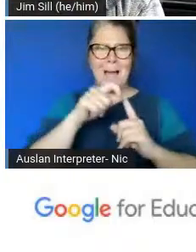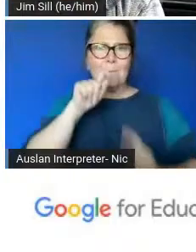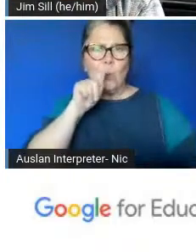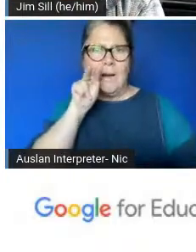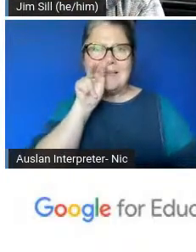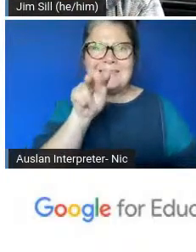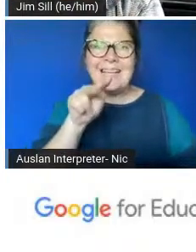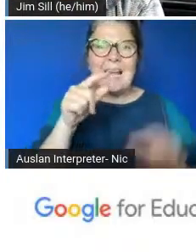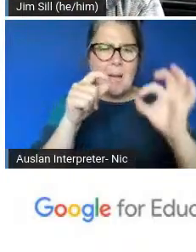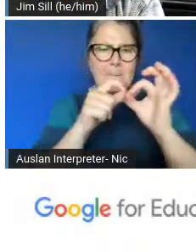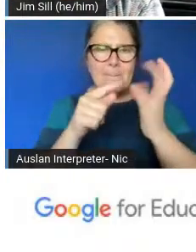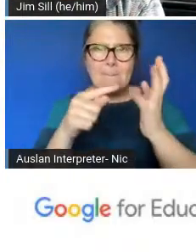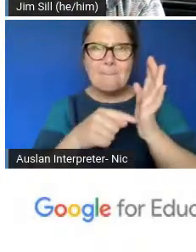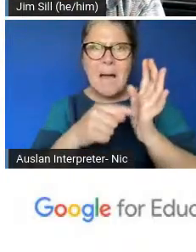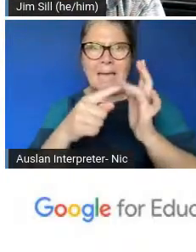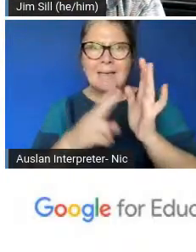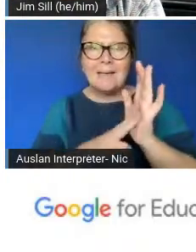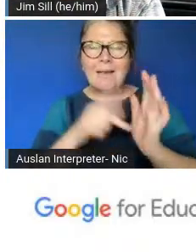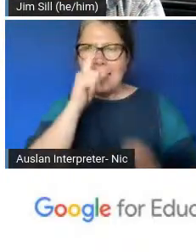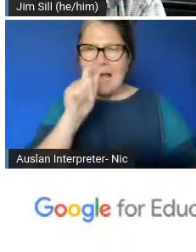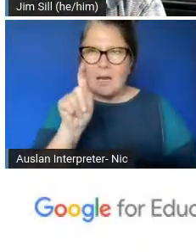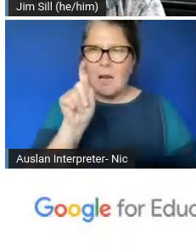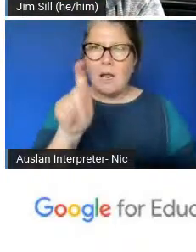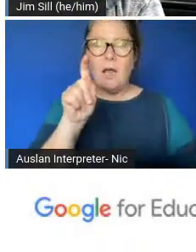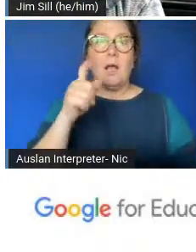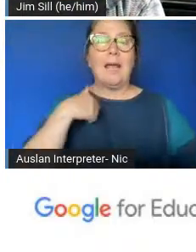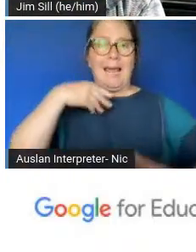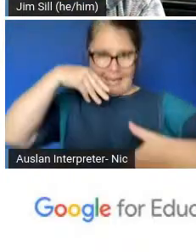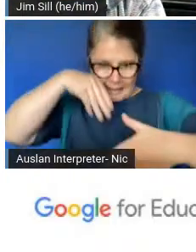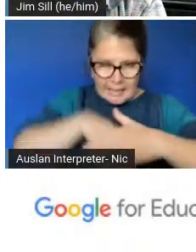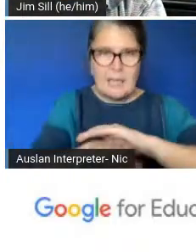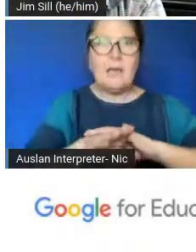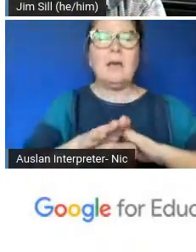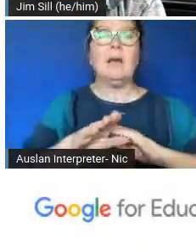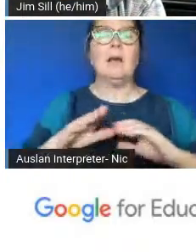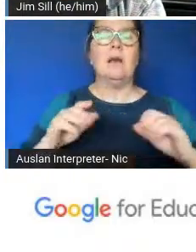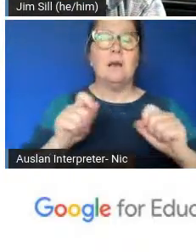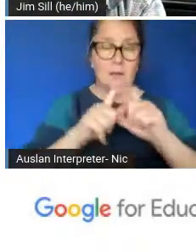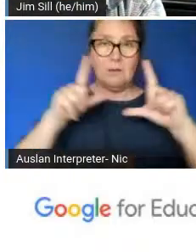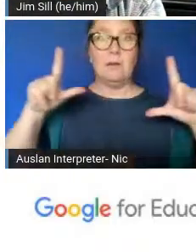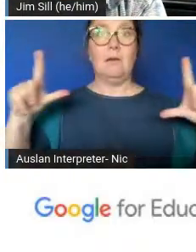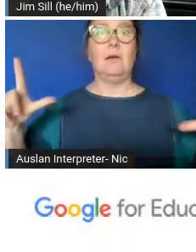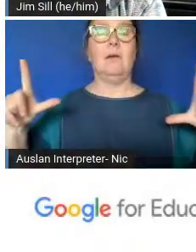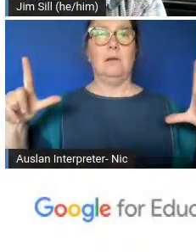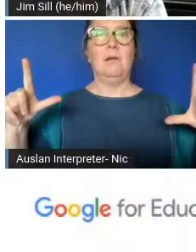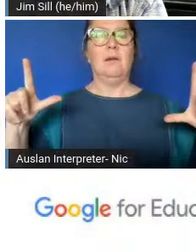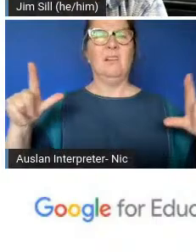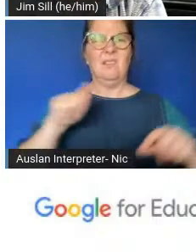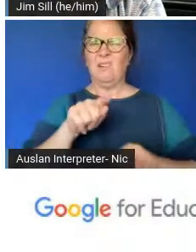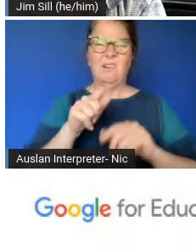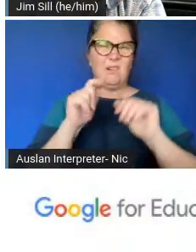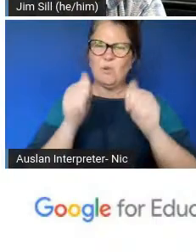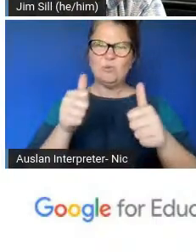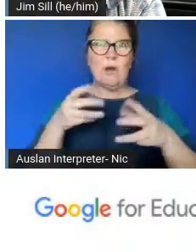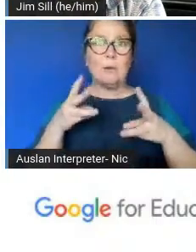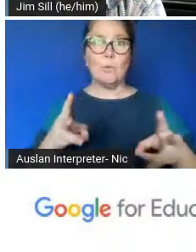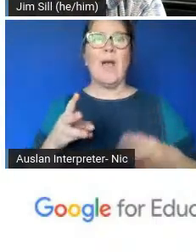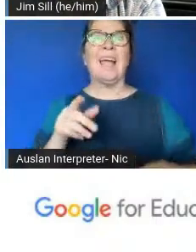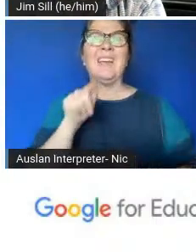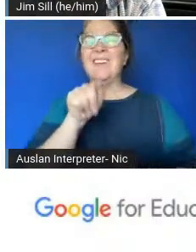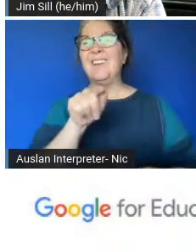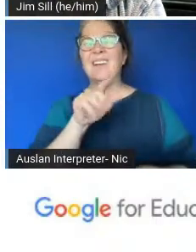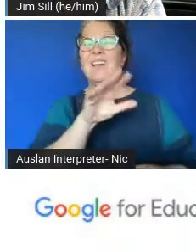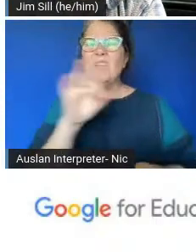into that picture. And so it takes you to arts and culture. So it's a really great way. So instead of going to arts and culture and